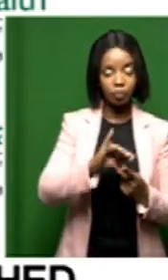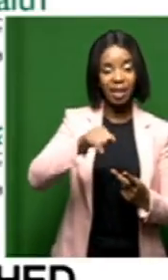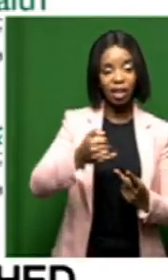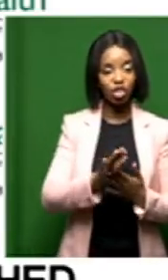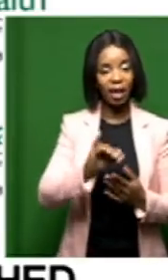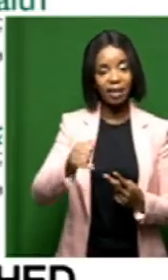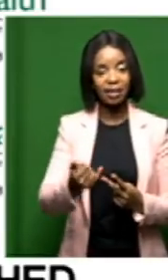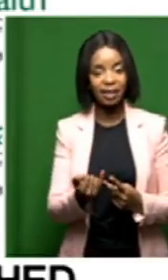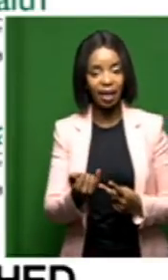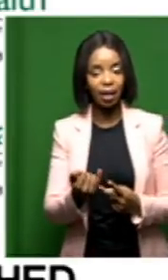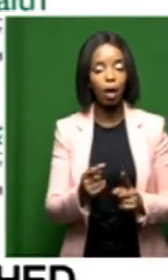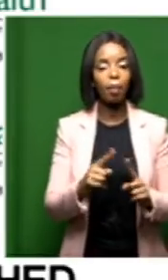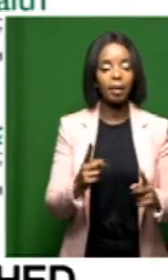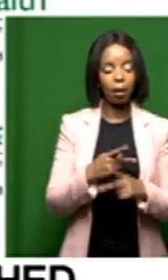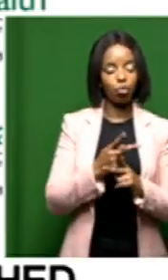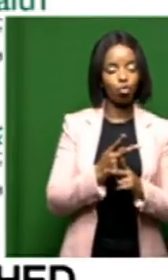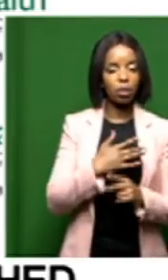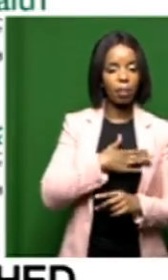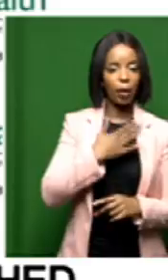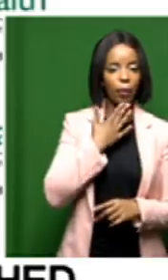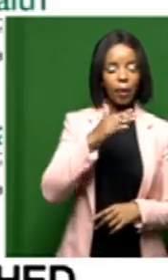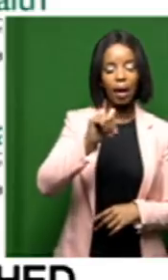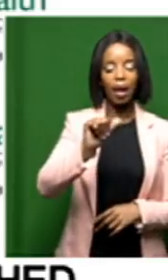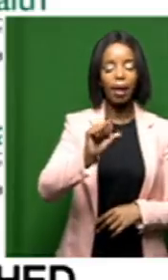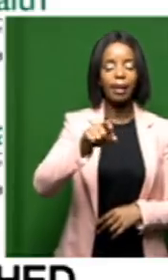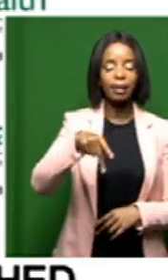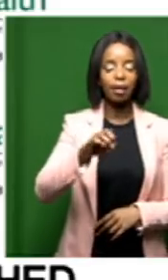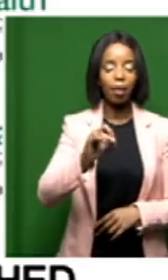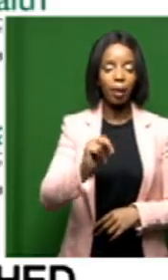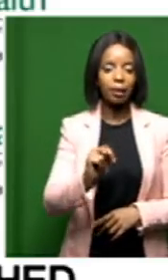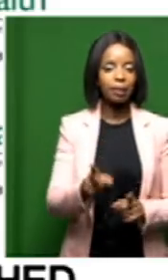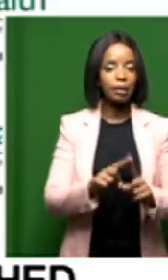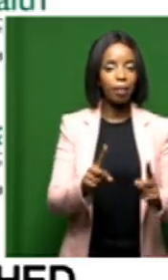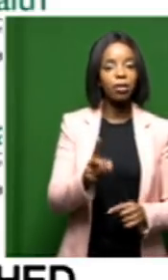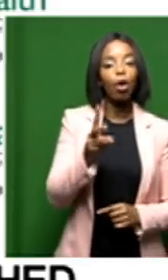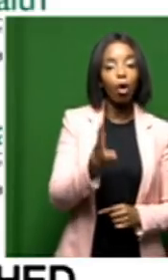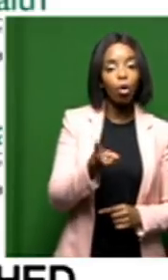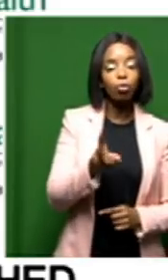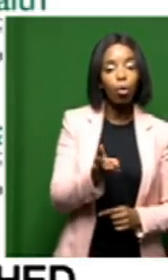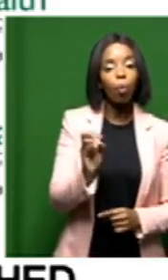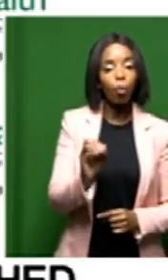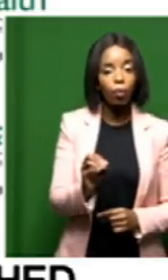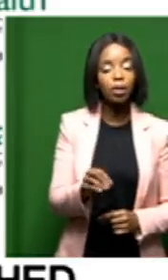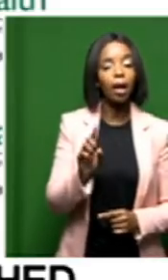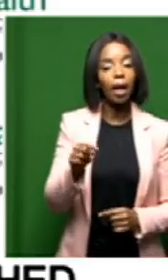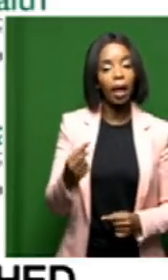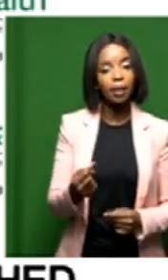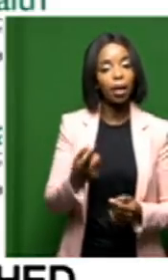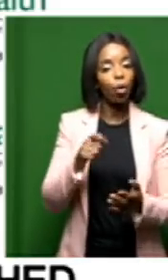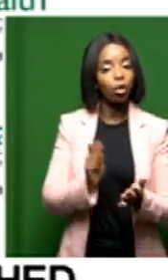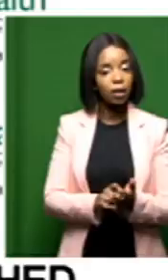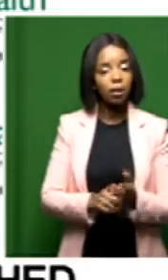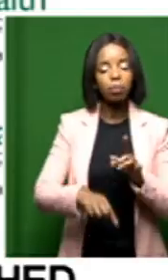by Aspen. But they've signed other supply contracts with other manufacturers